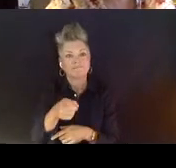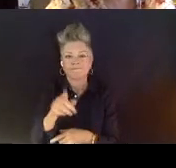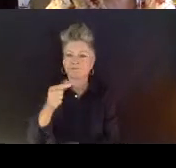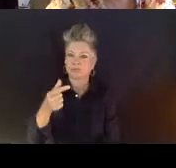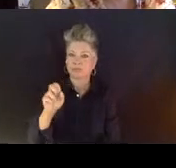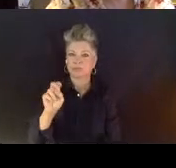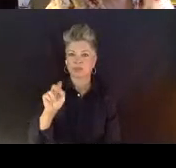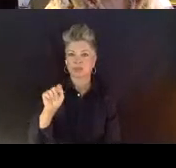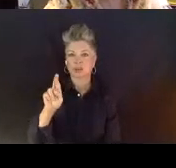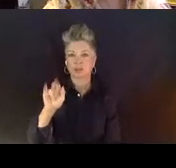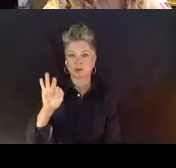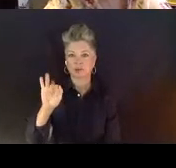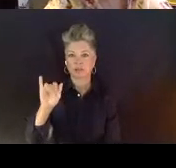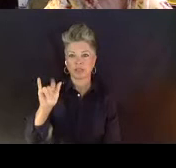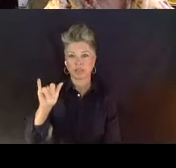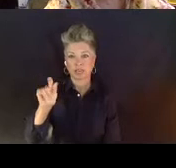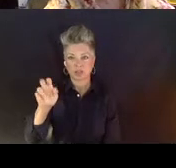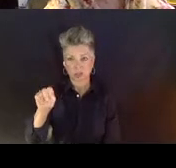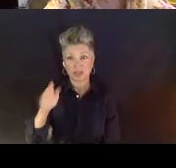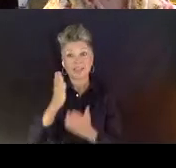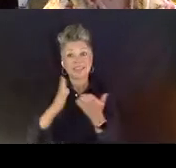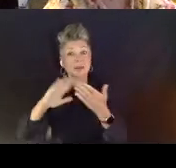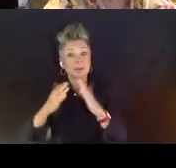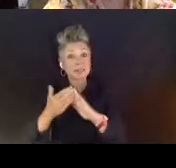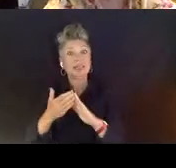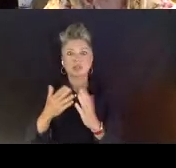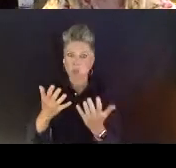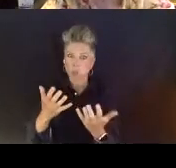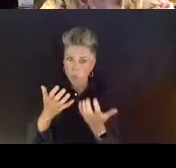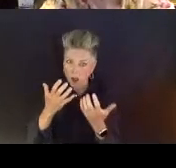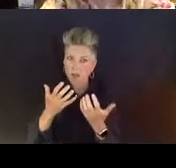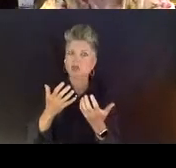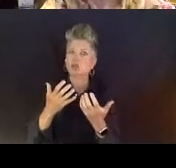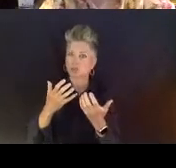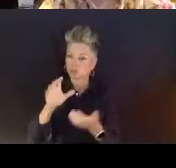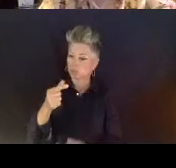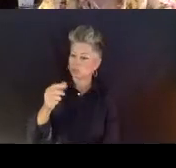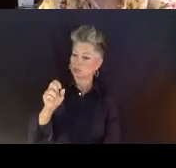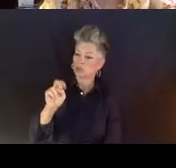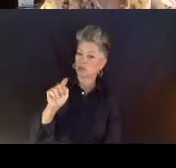cities sought to gentrify select sidewalk segments to make them